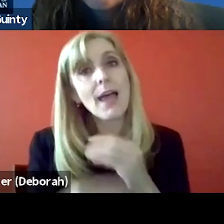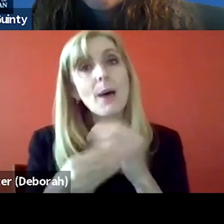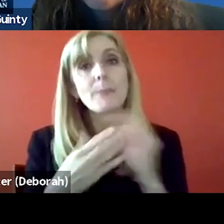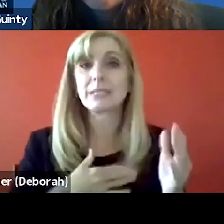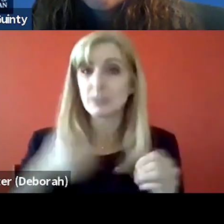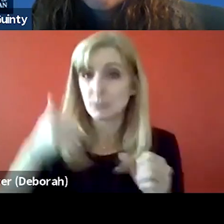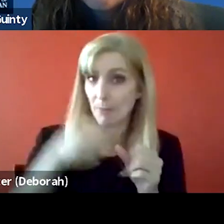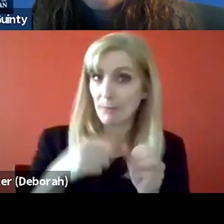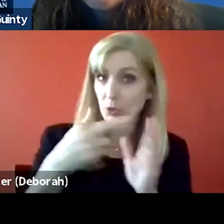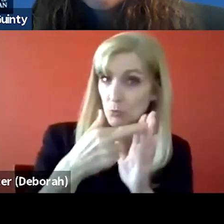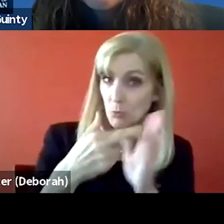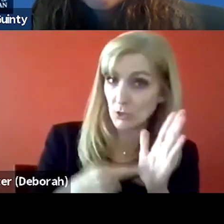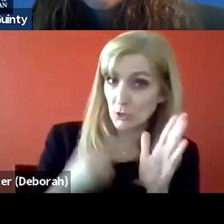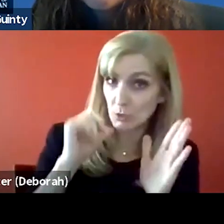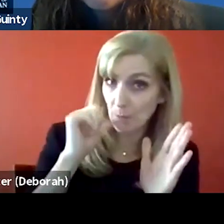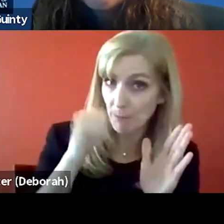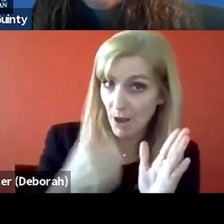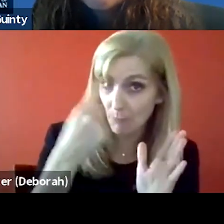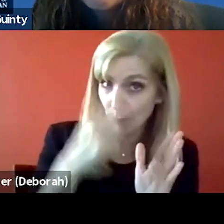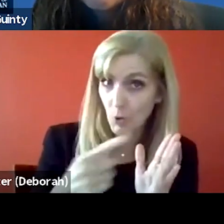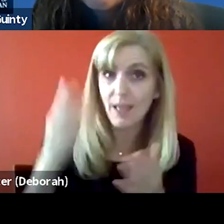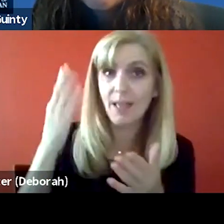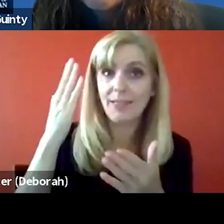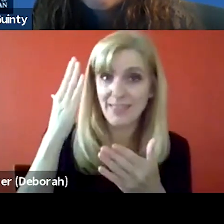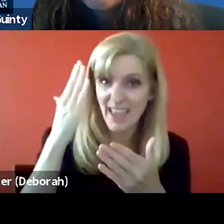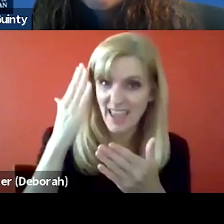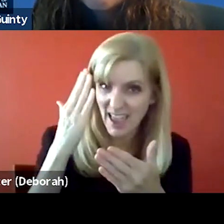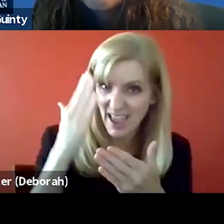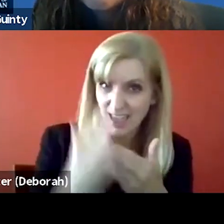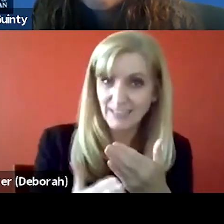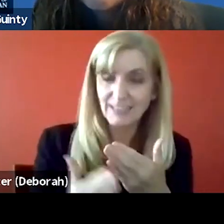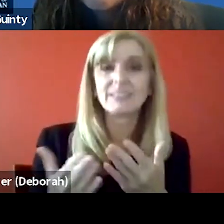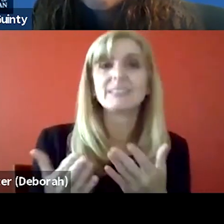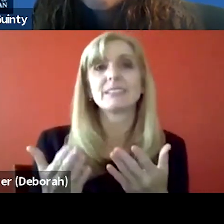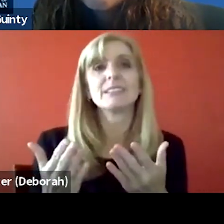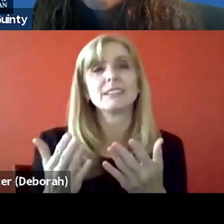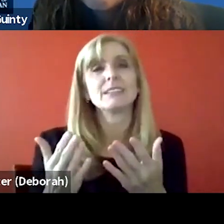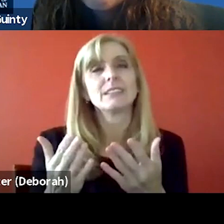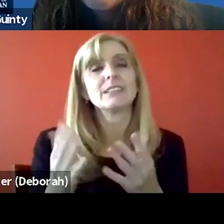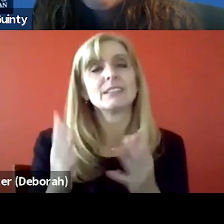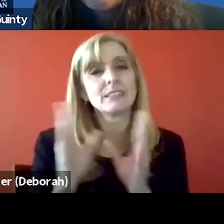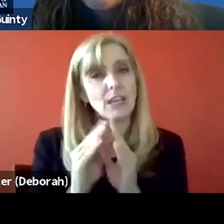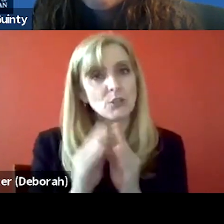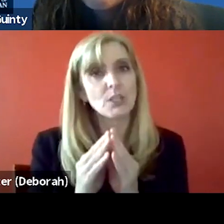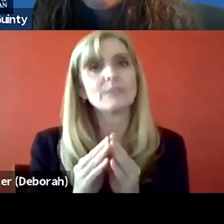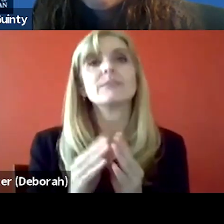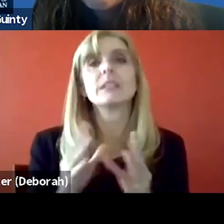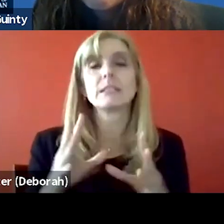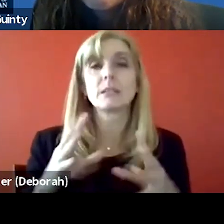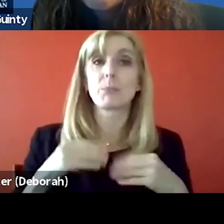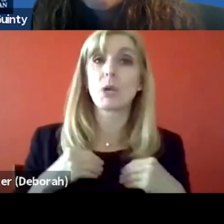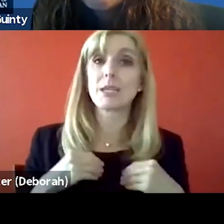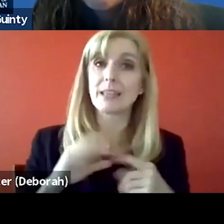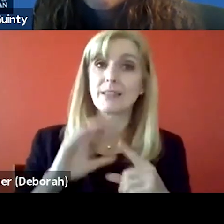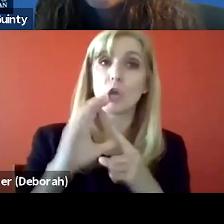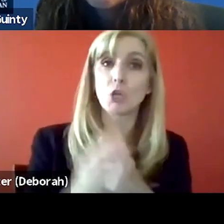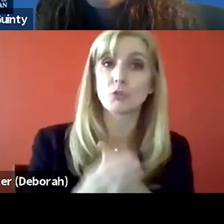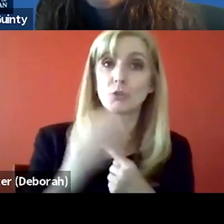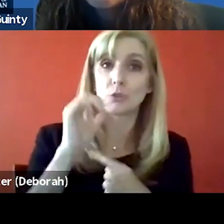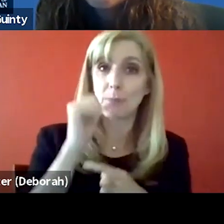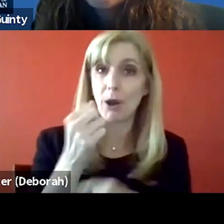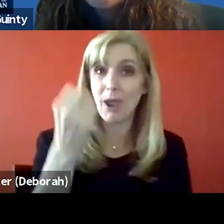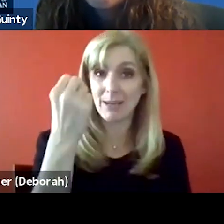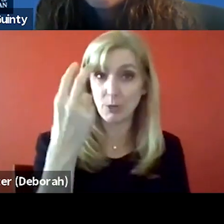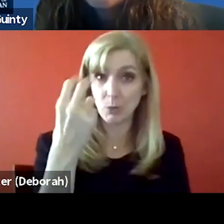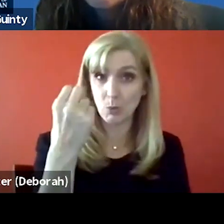register tomorrow for the closing session, which is Embracing Disability Culture at U of M. It is tomorrow at noon.